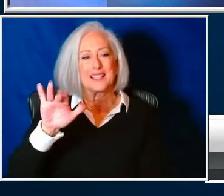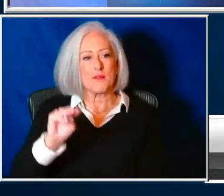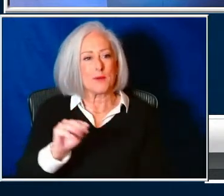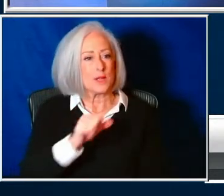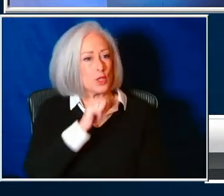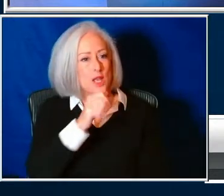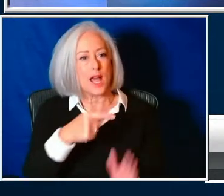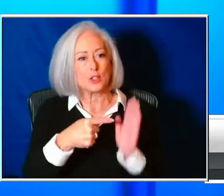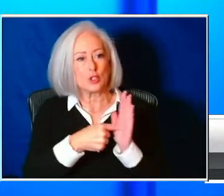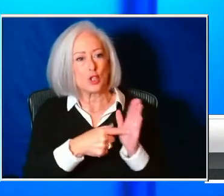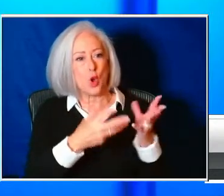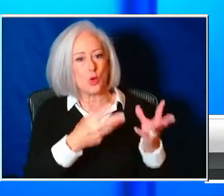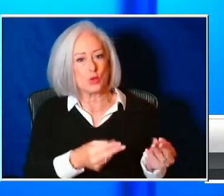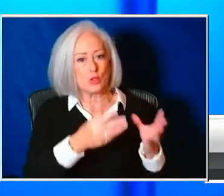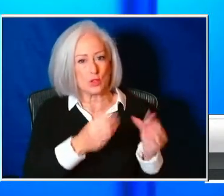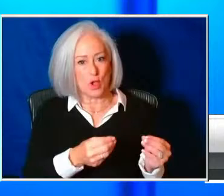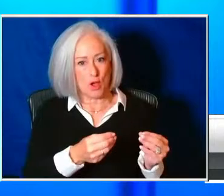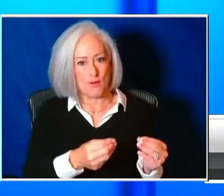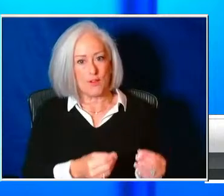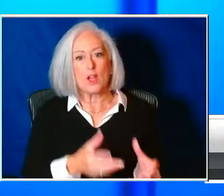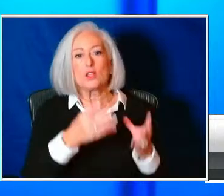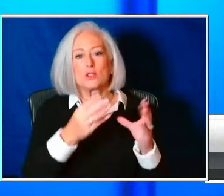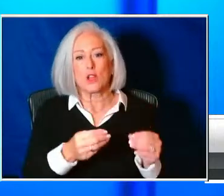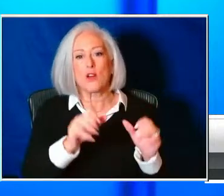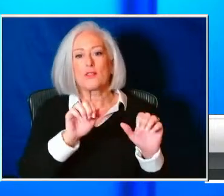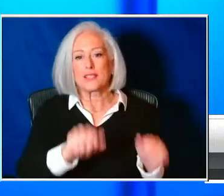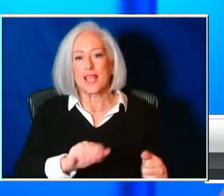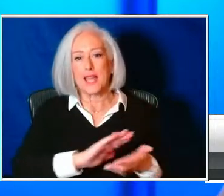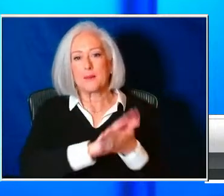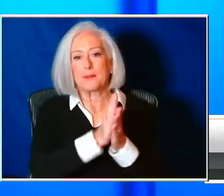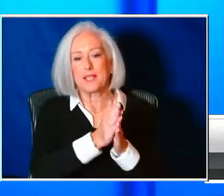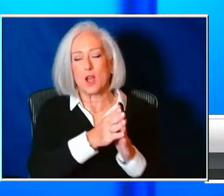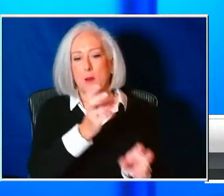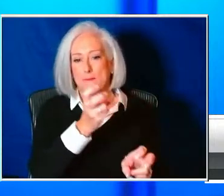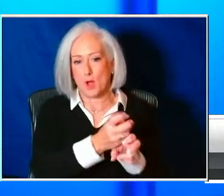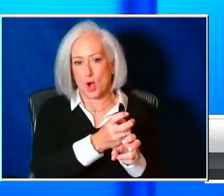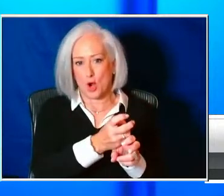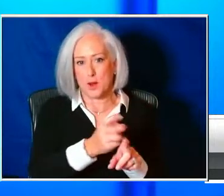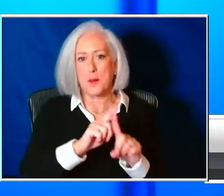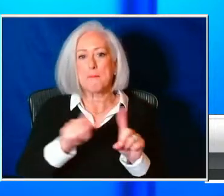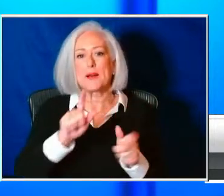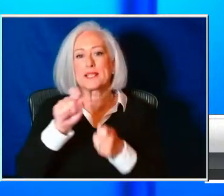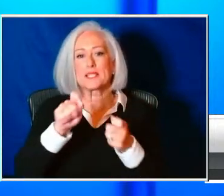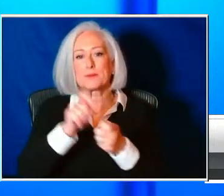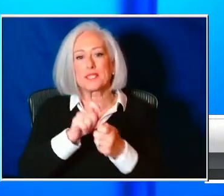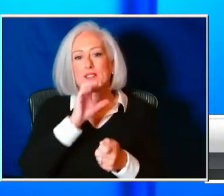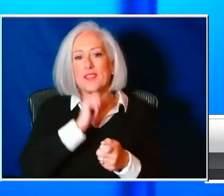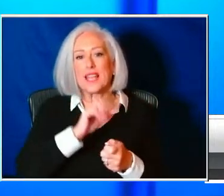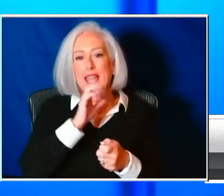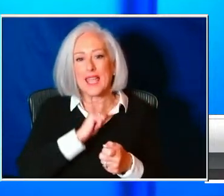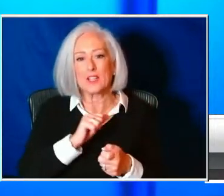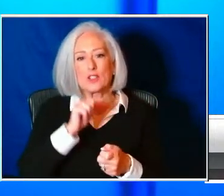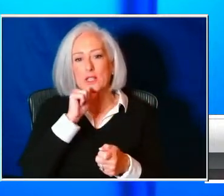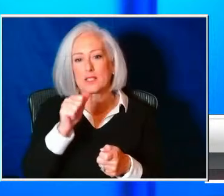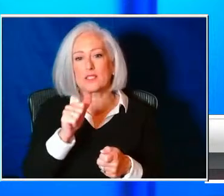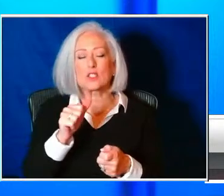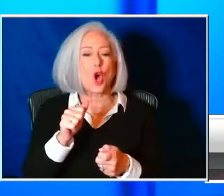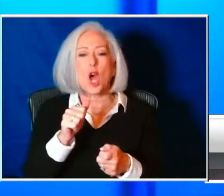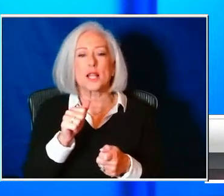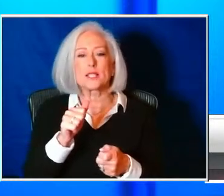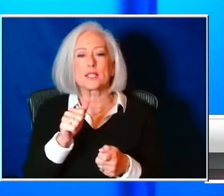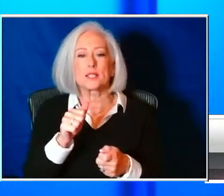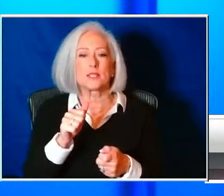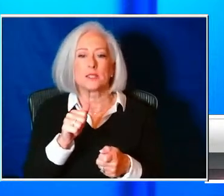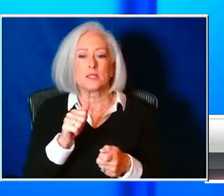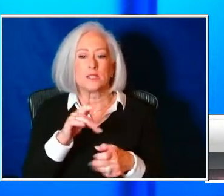show soft because soft will turn into hard. Correct. But at a certain age, you know, it's not going to be premature. It will